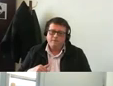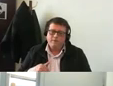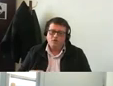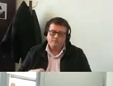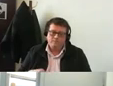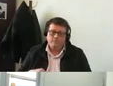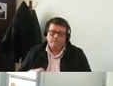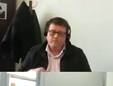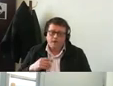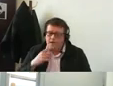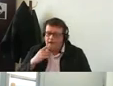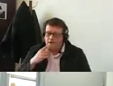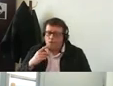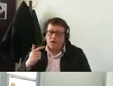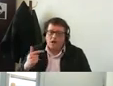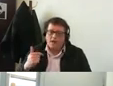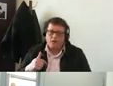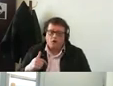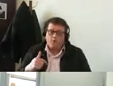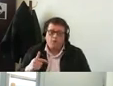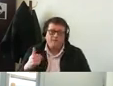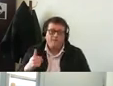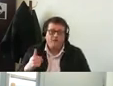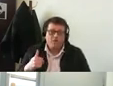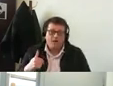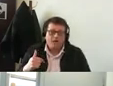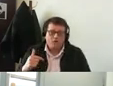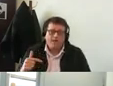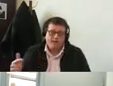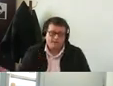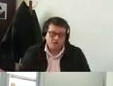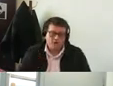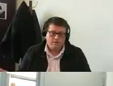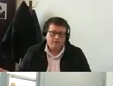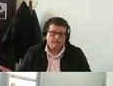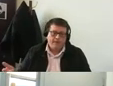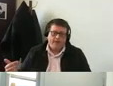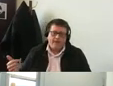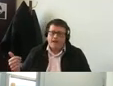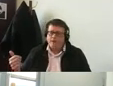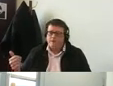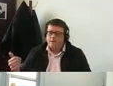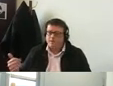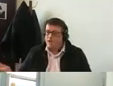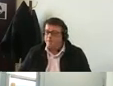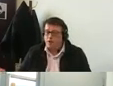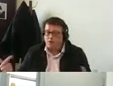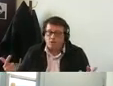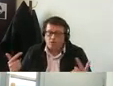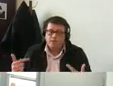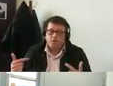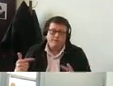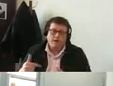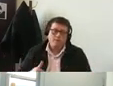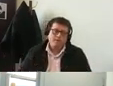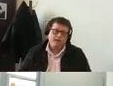without information. And only I can determine what information I need to make that decision. And then it's the job of other